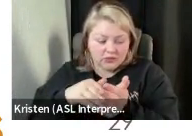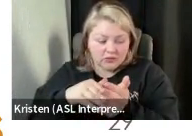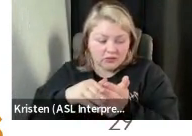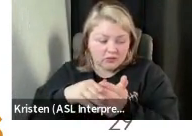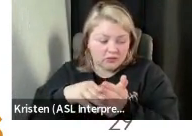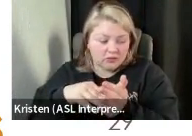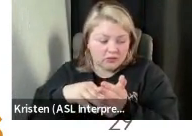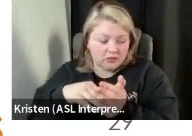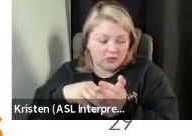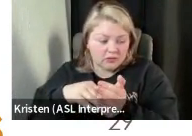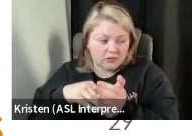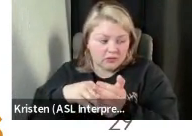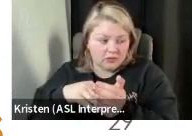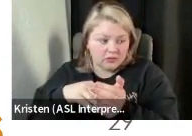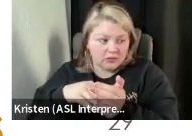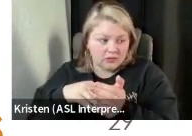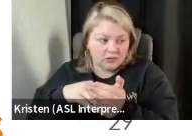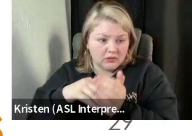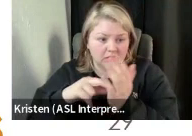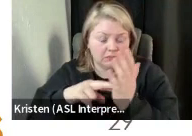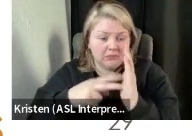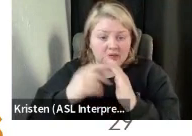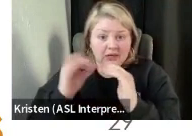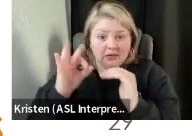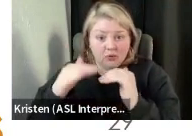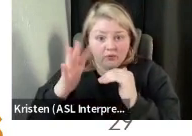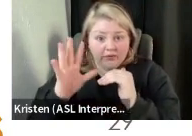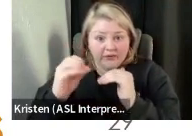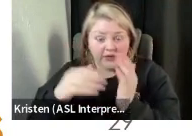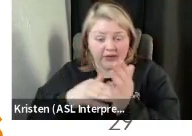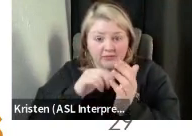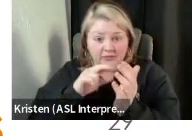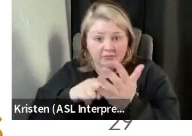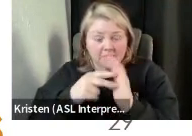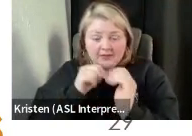to not being over 50,000, meaning you're not eligible